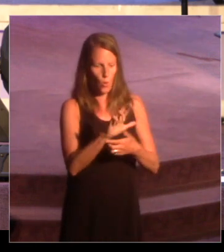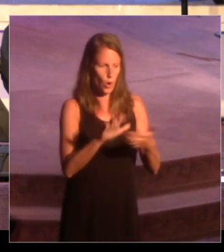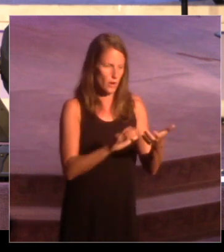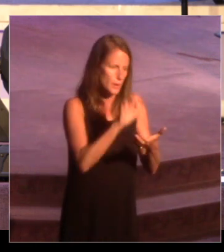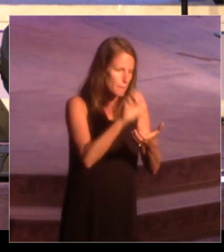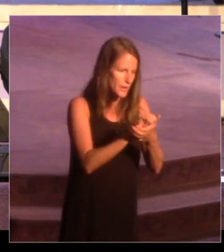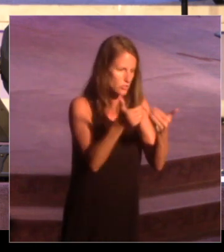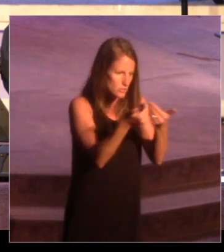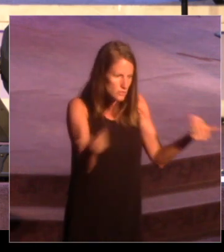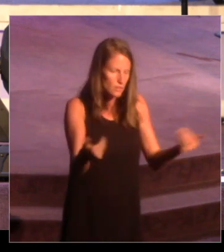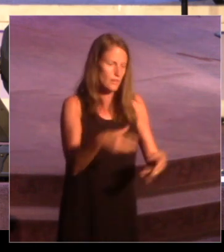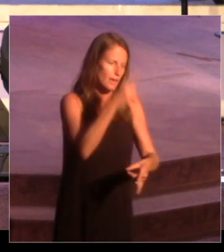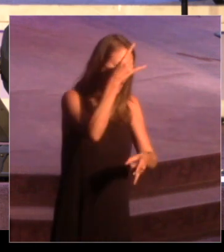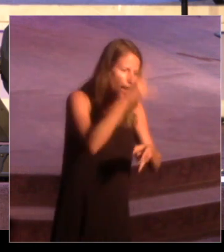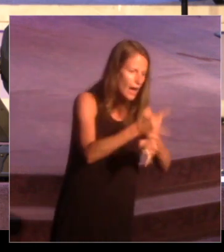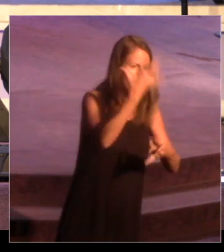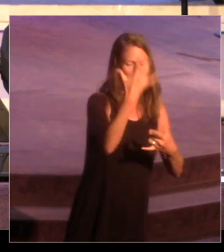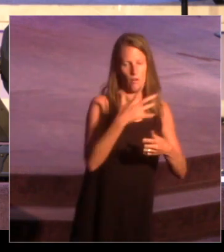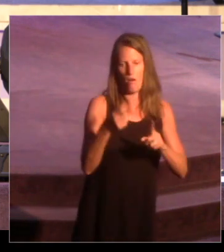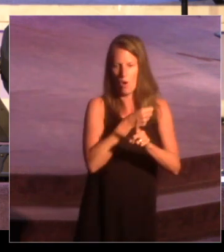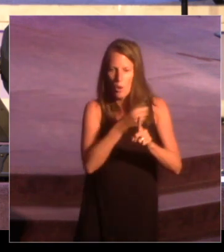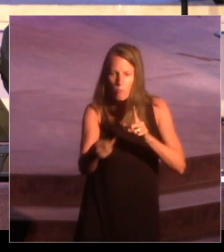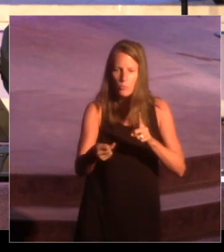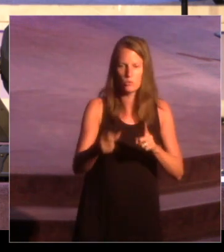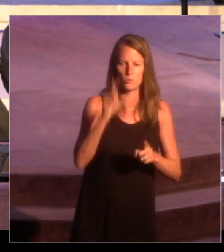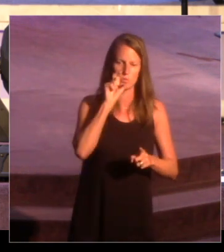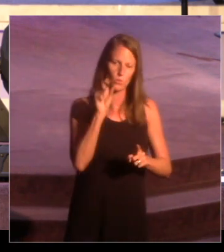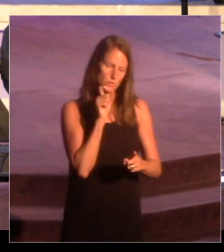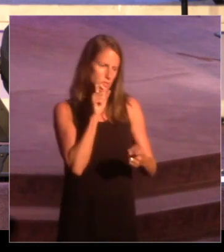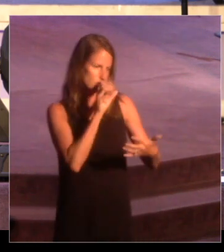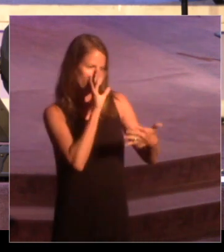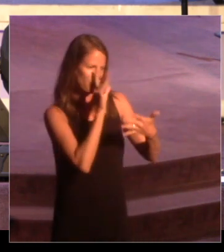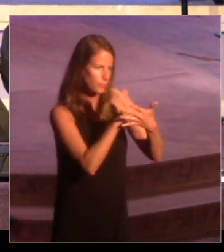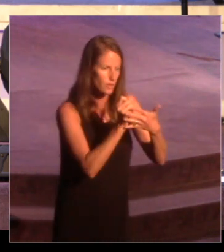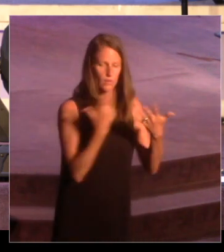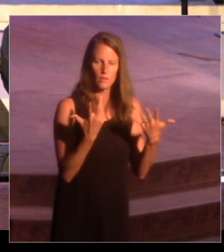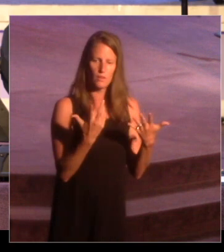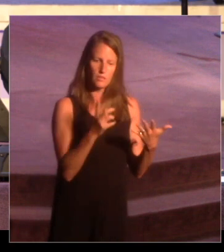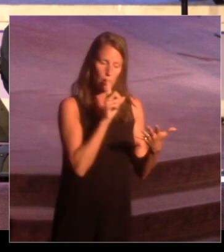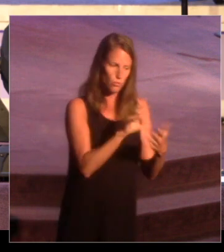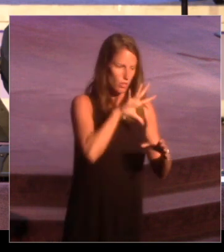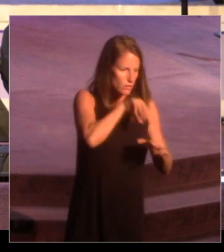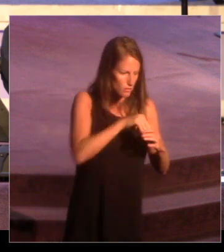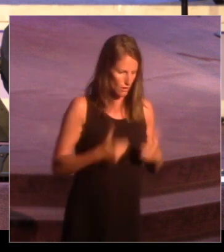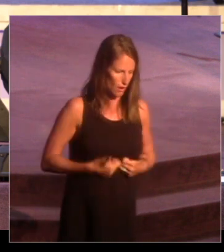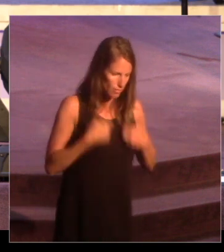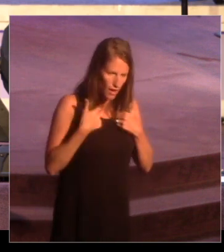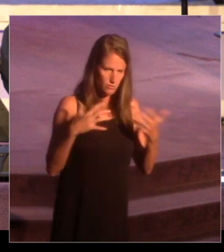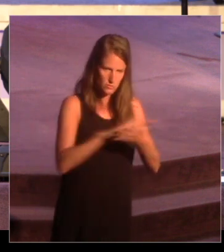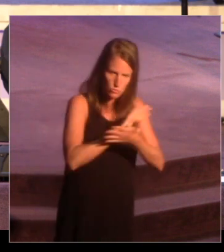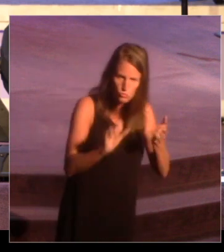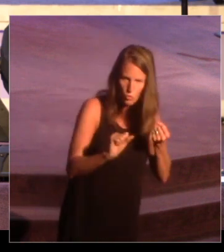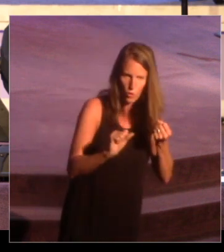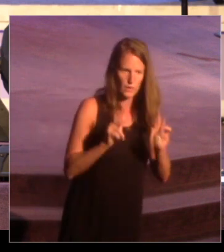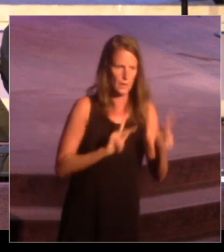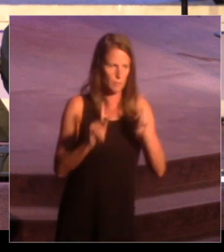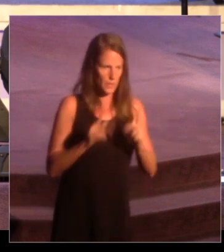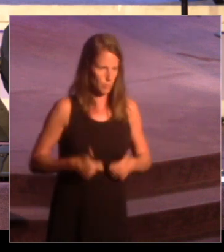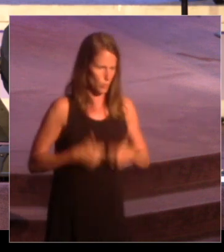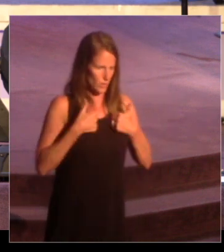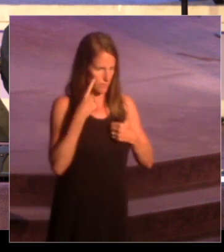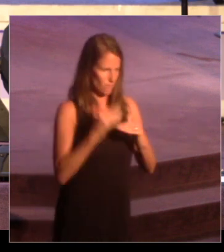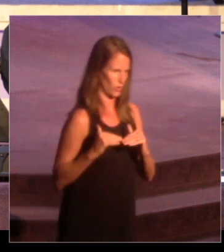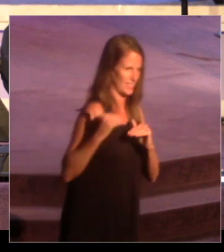alcohol and abuse and porn addictions. The casualties are in bodies and lives being destroyed by drugs, people living for the next